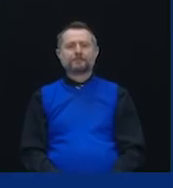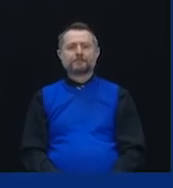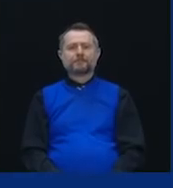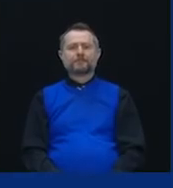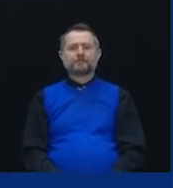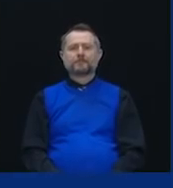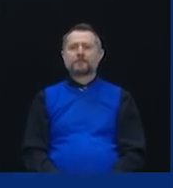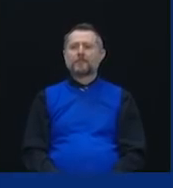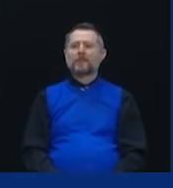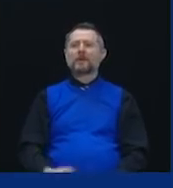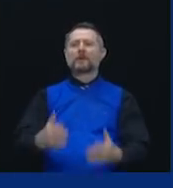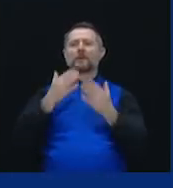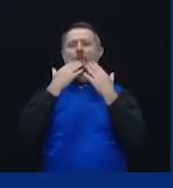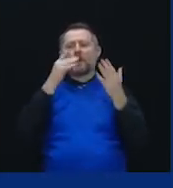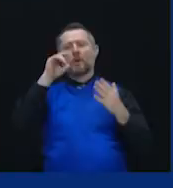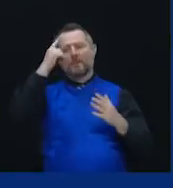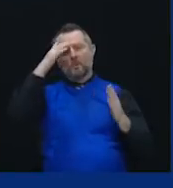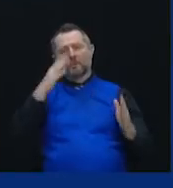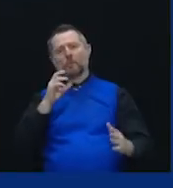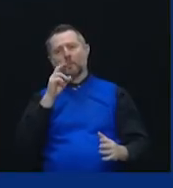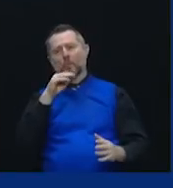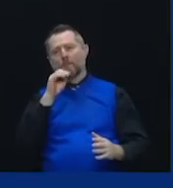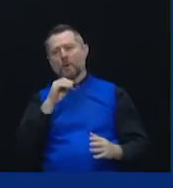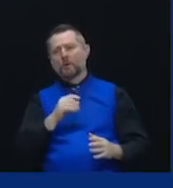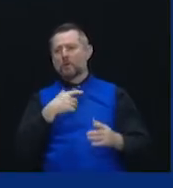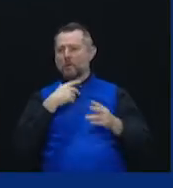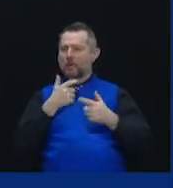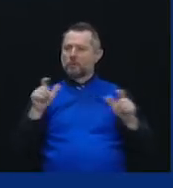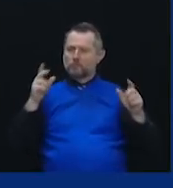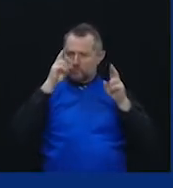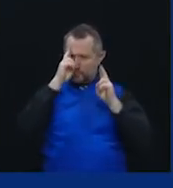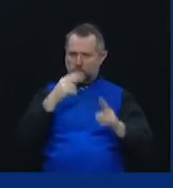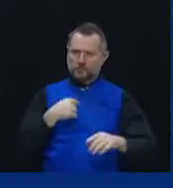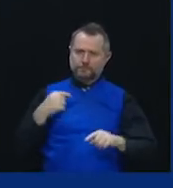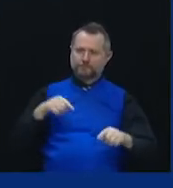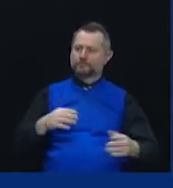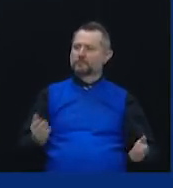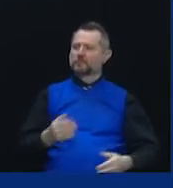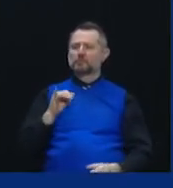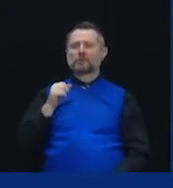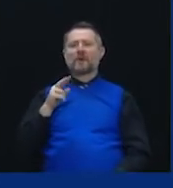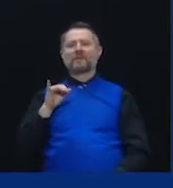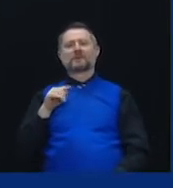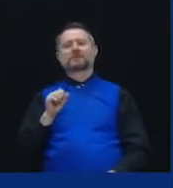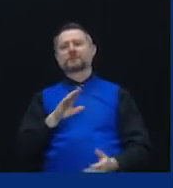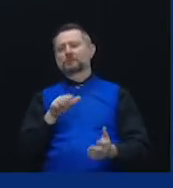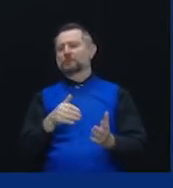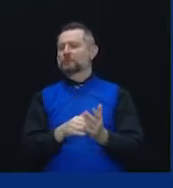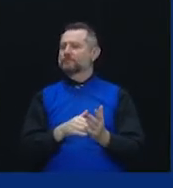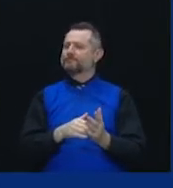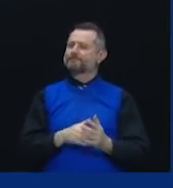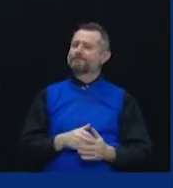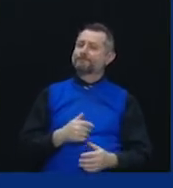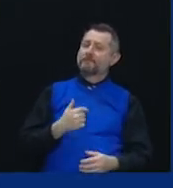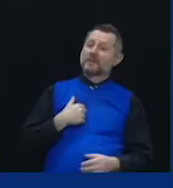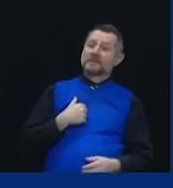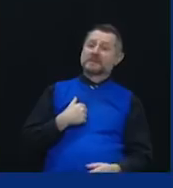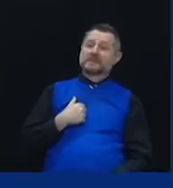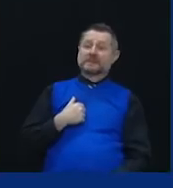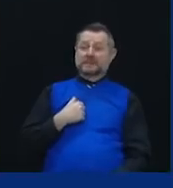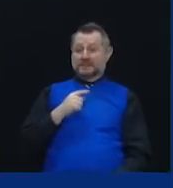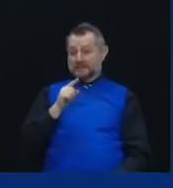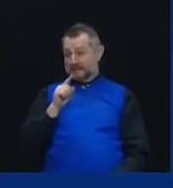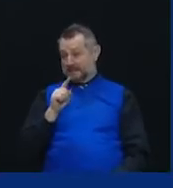Thank you, Governor Cuomo. It is an honor to be here at the Javits Center this afternoon. With each week, we find ourselves a